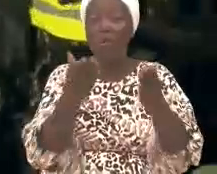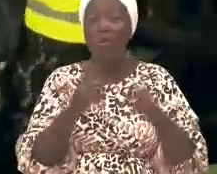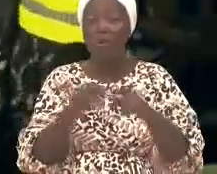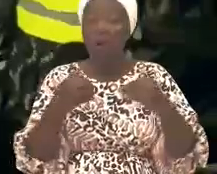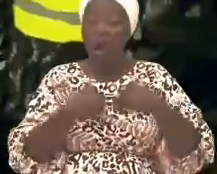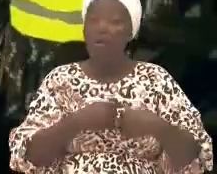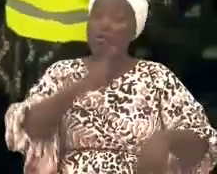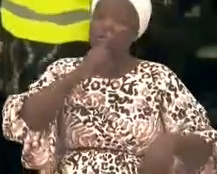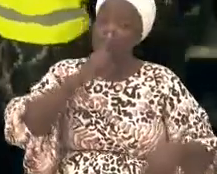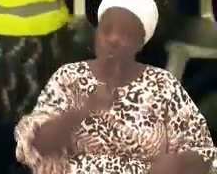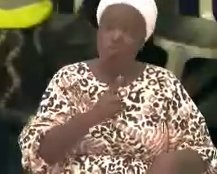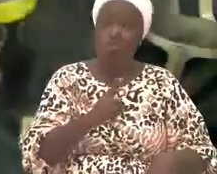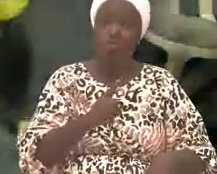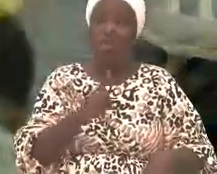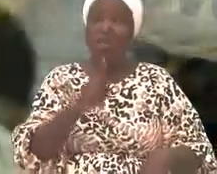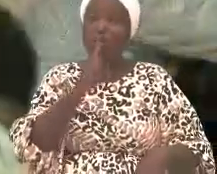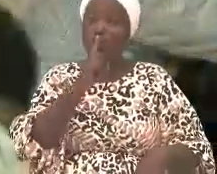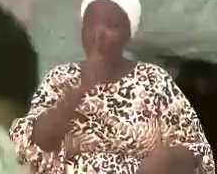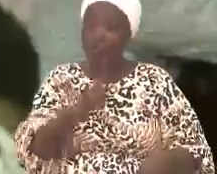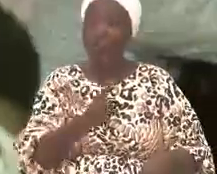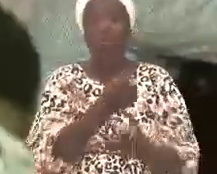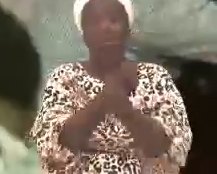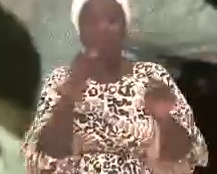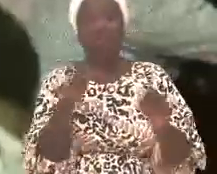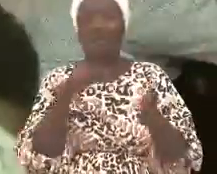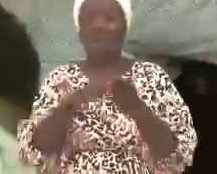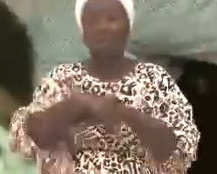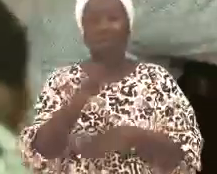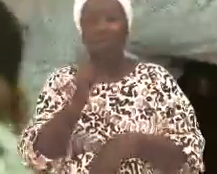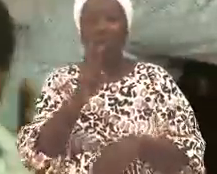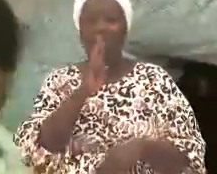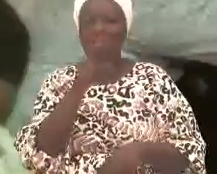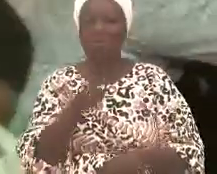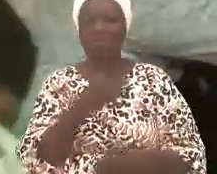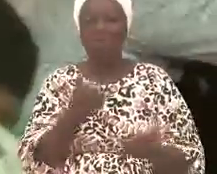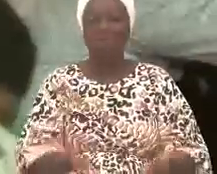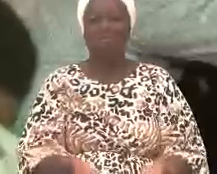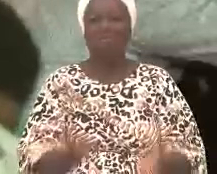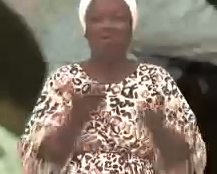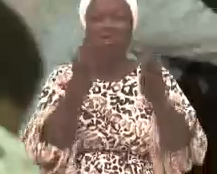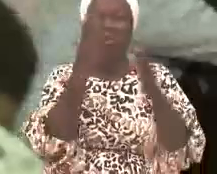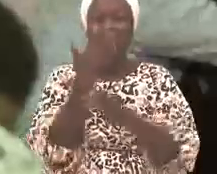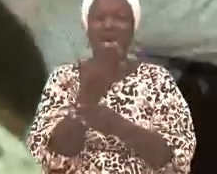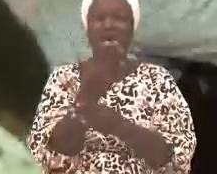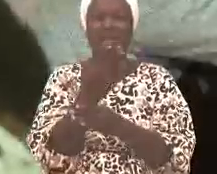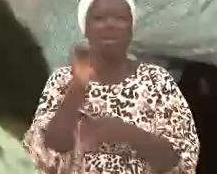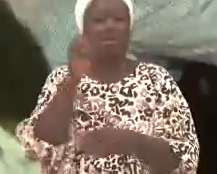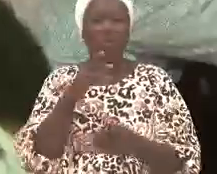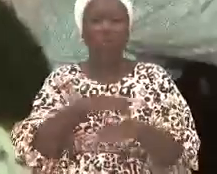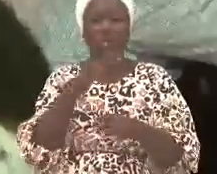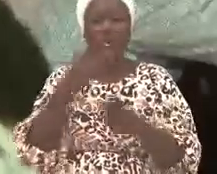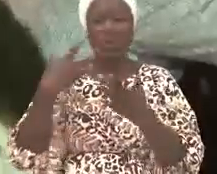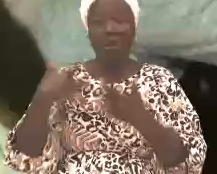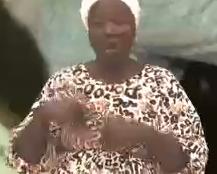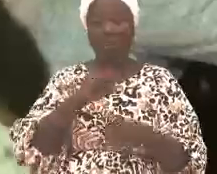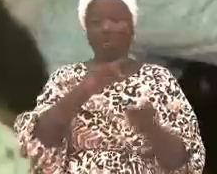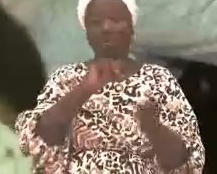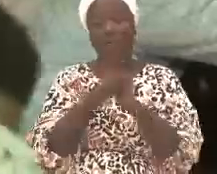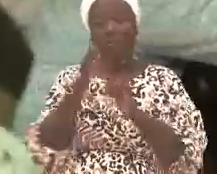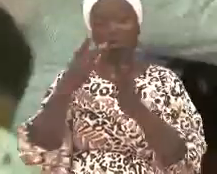definite experience of salvation, where are you? Raise up that hand, it'll touch your heart, it'll transform your heart, a